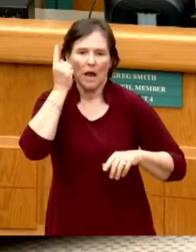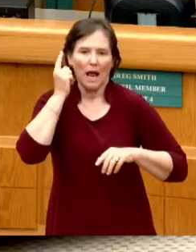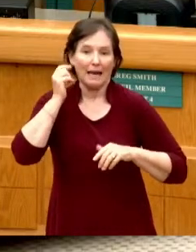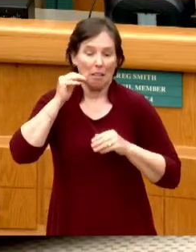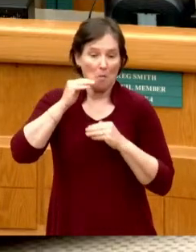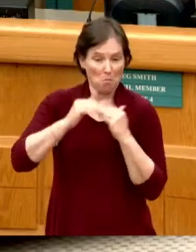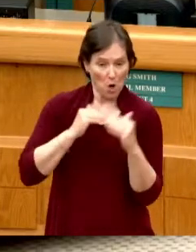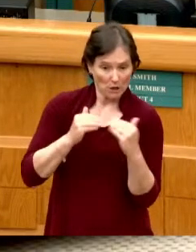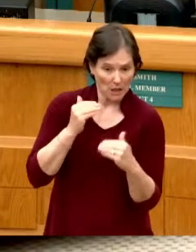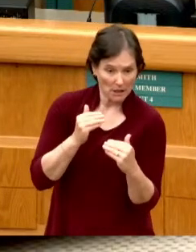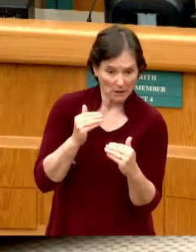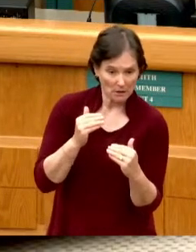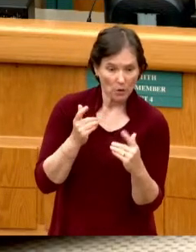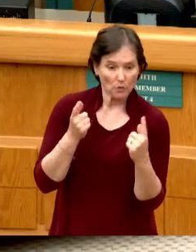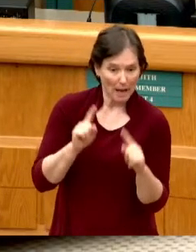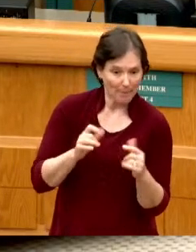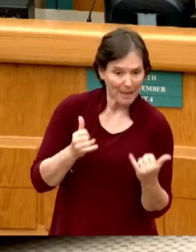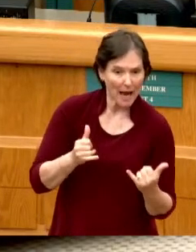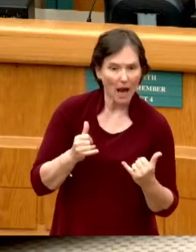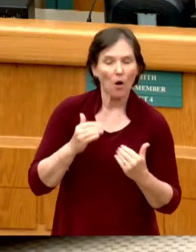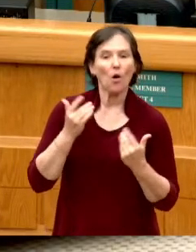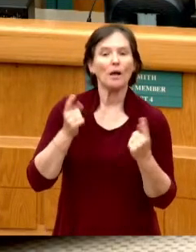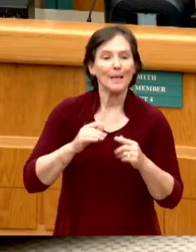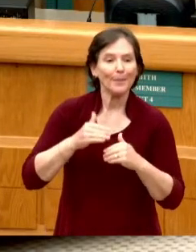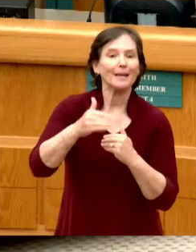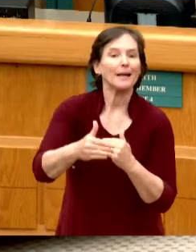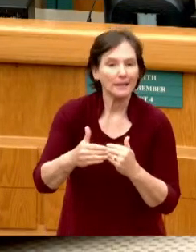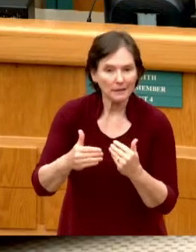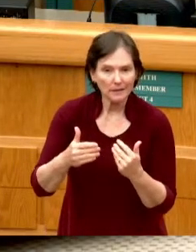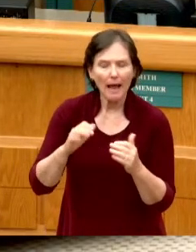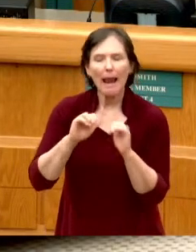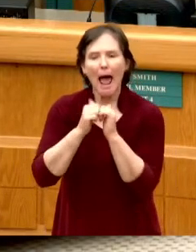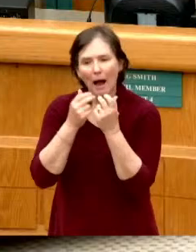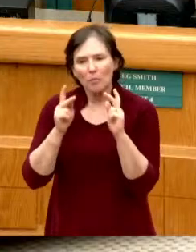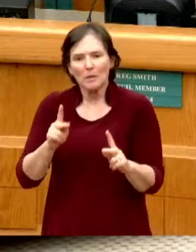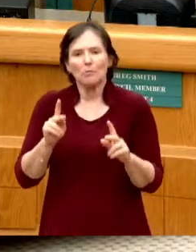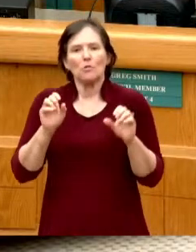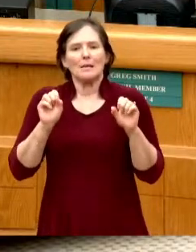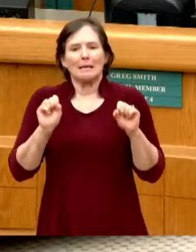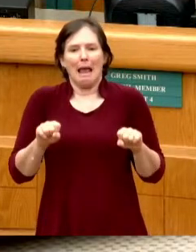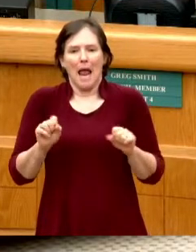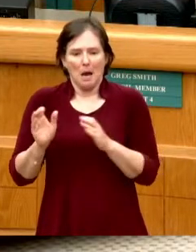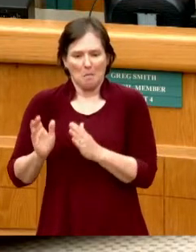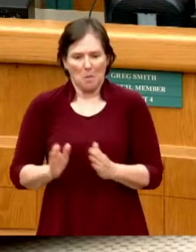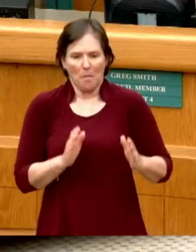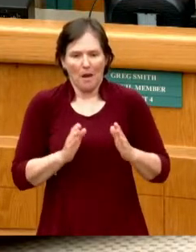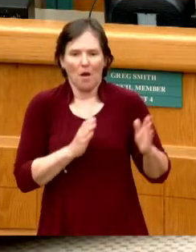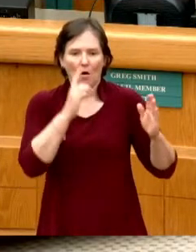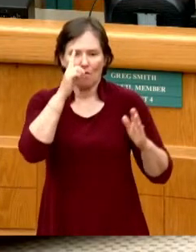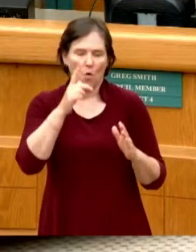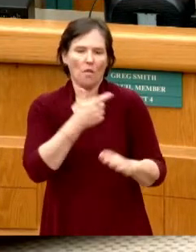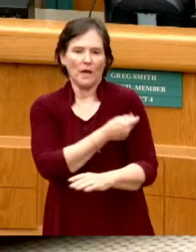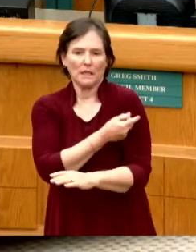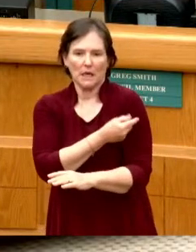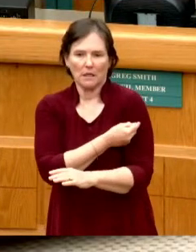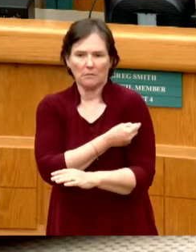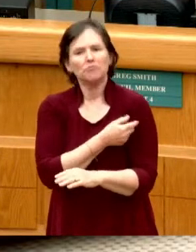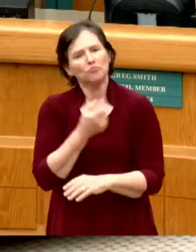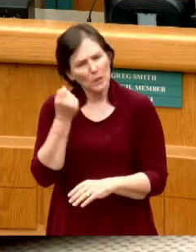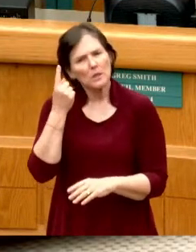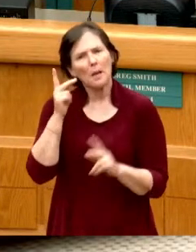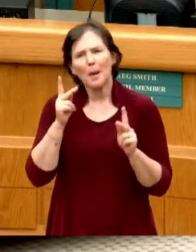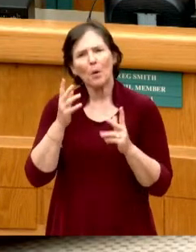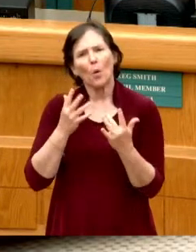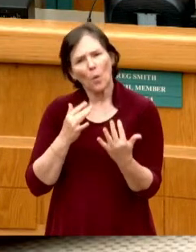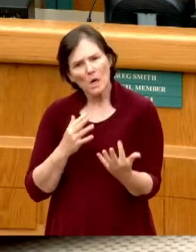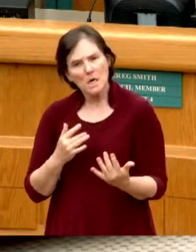distribution, what's coming next, and how residents can prepare. We understand that people are waiting in line, and we thank